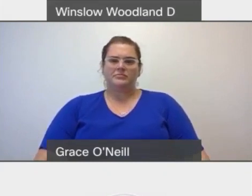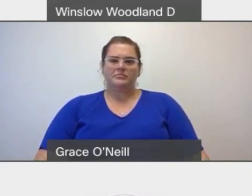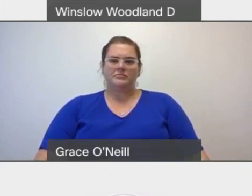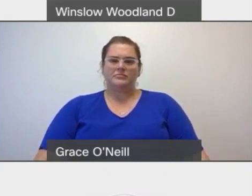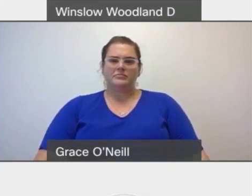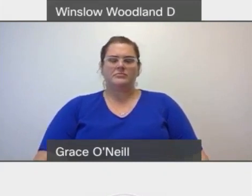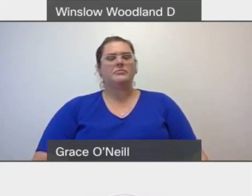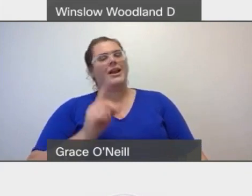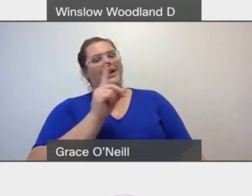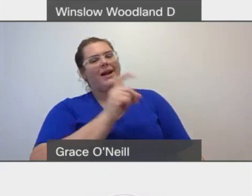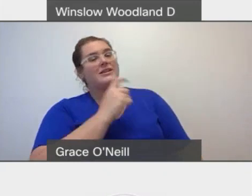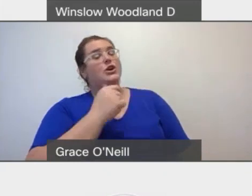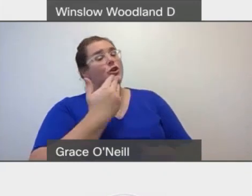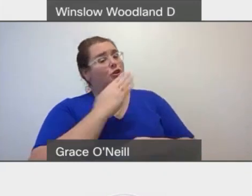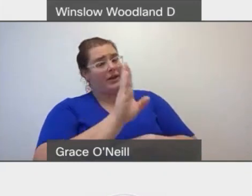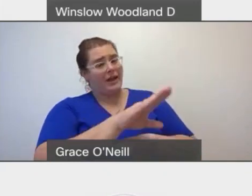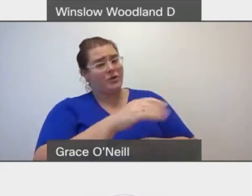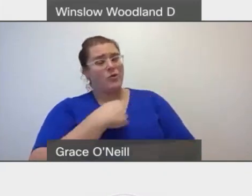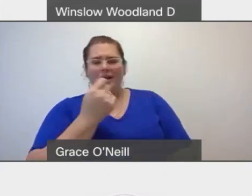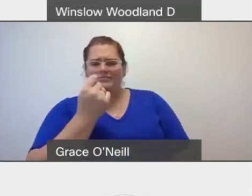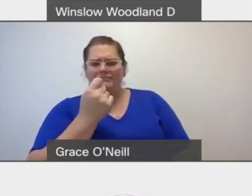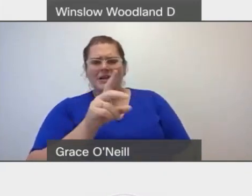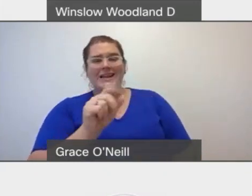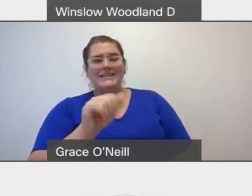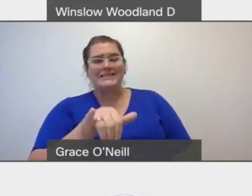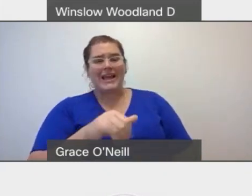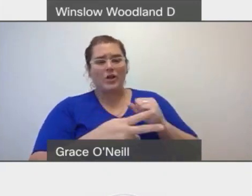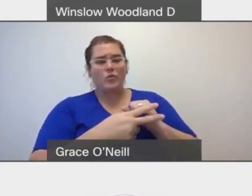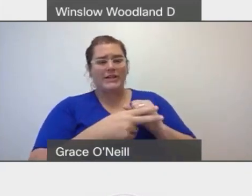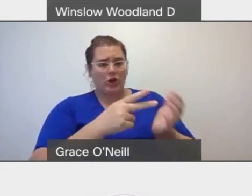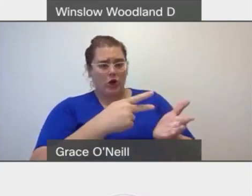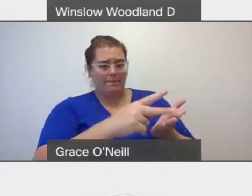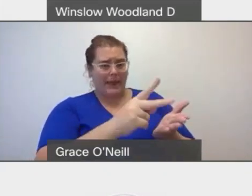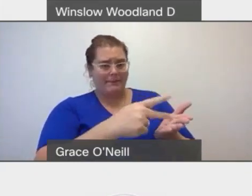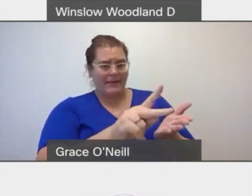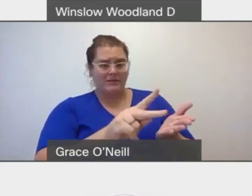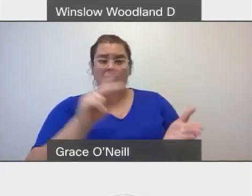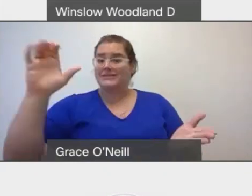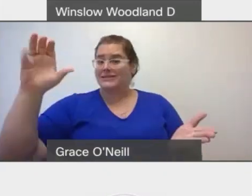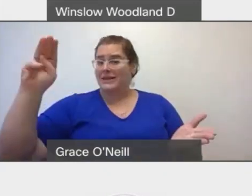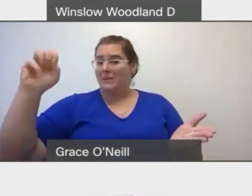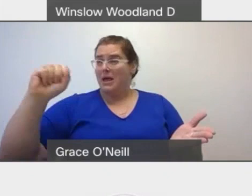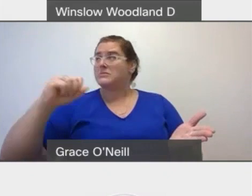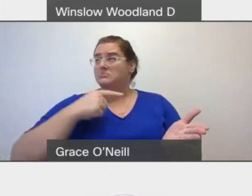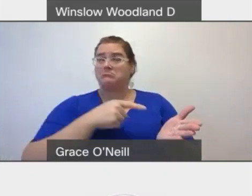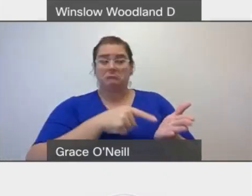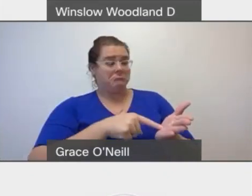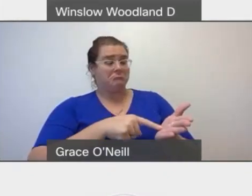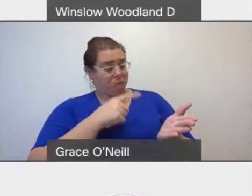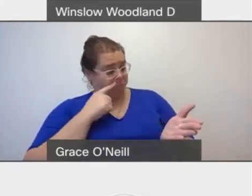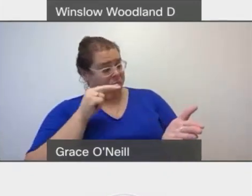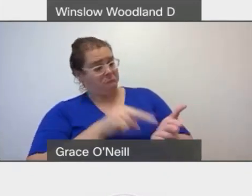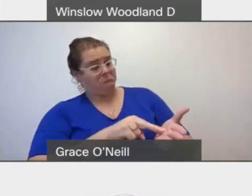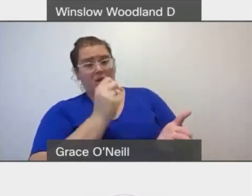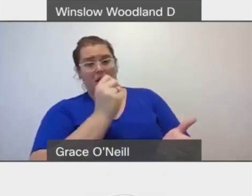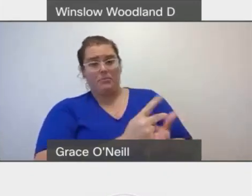Good afternoon. As I understand it, the day retainer payment has been approved by CMS. Yes, I think we